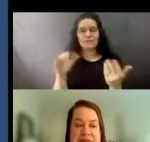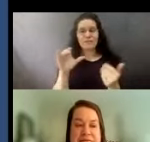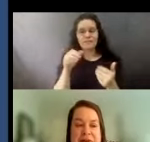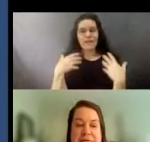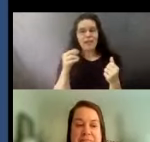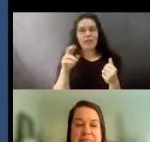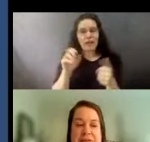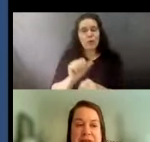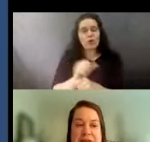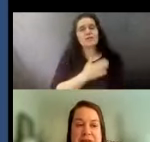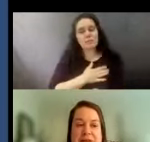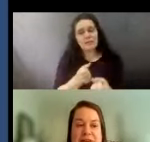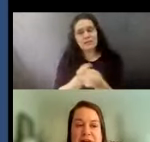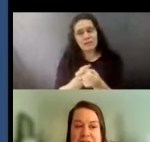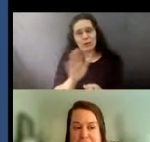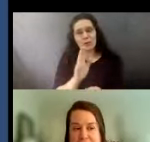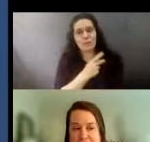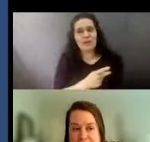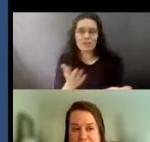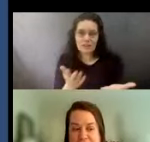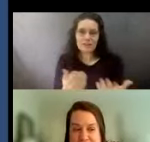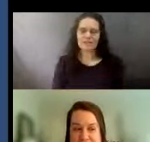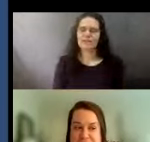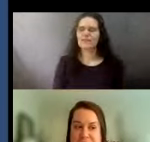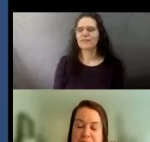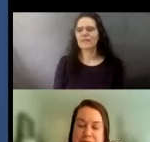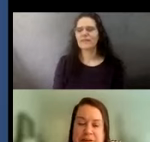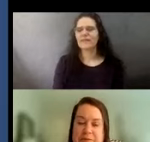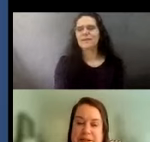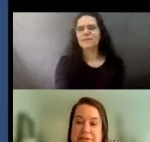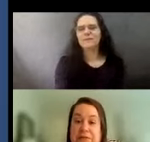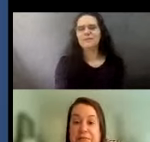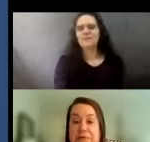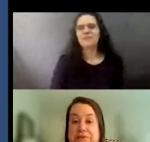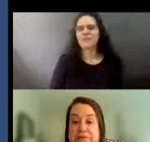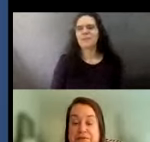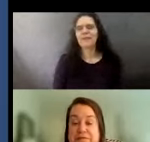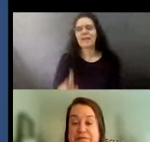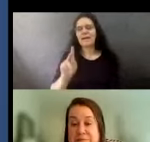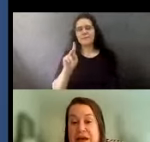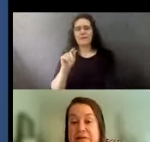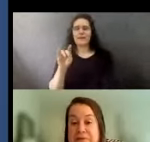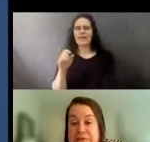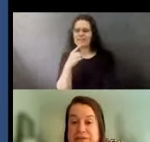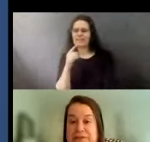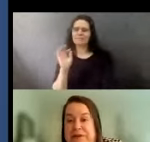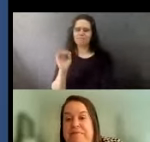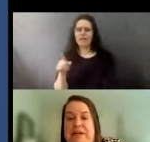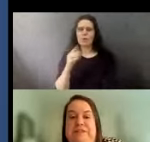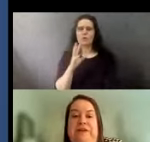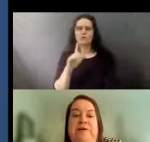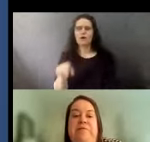I wanted to sort of talk a little bit about this idea of the workplace accommodation for the person themselves who needs